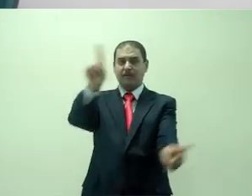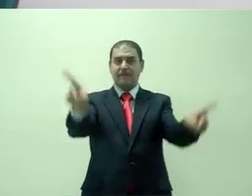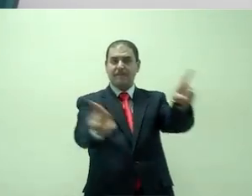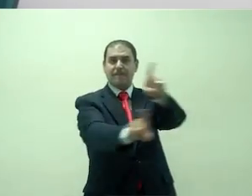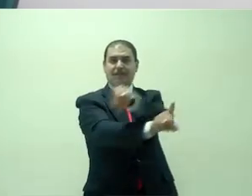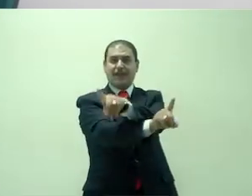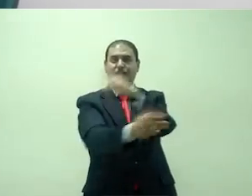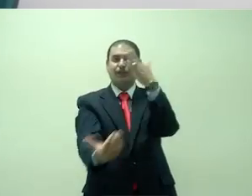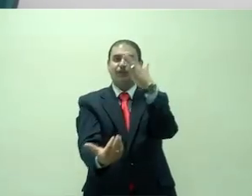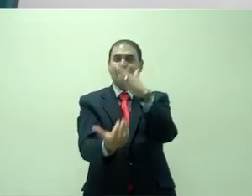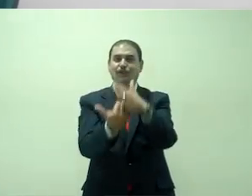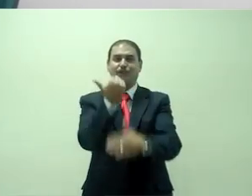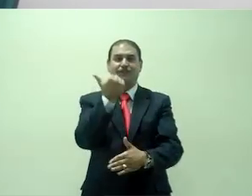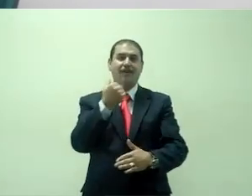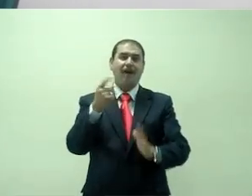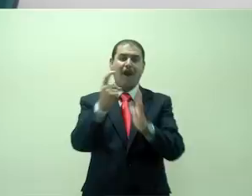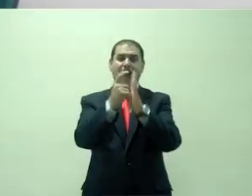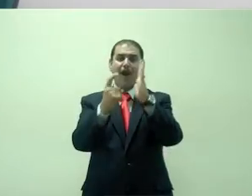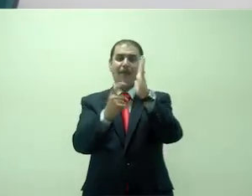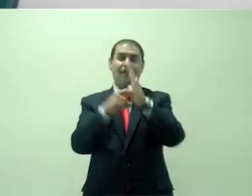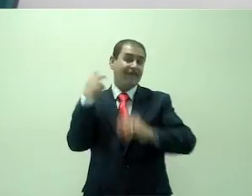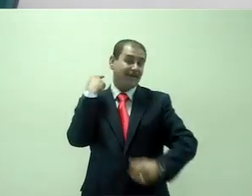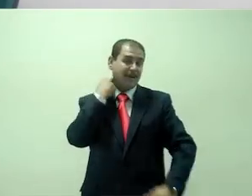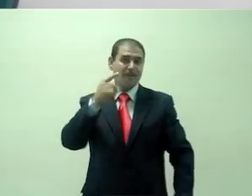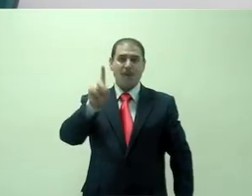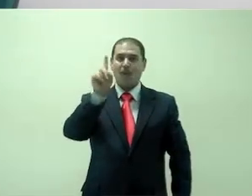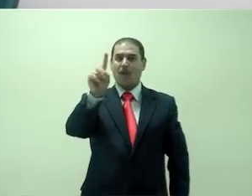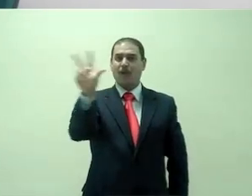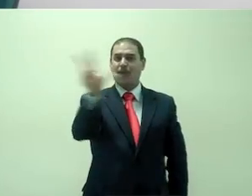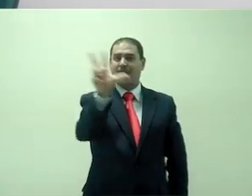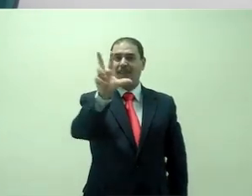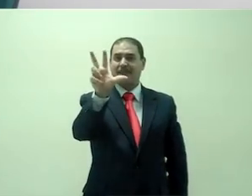Jordan, and in order to translate our commitments